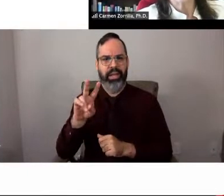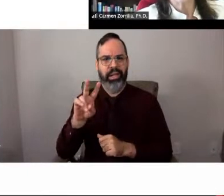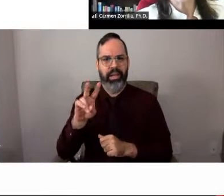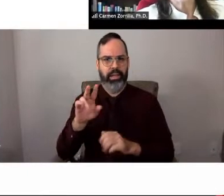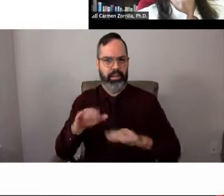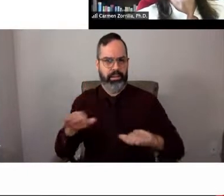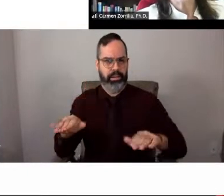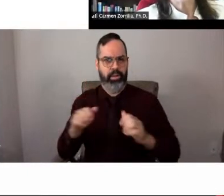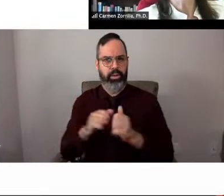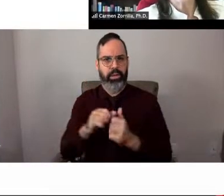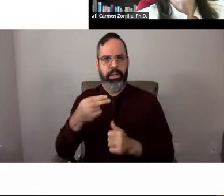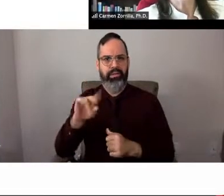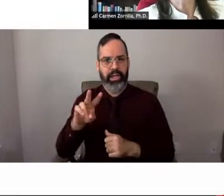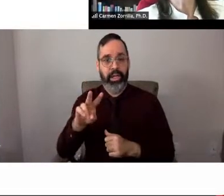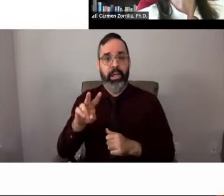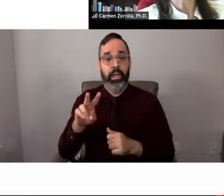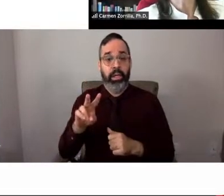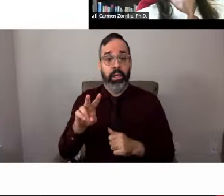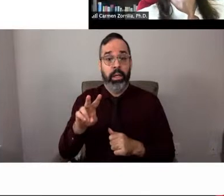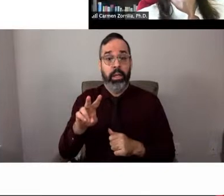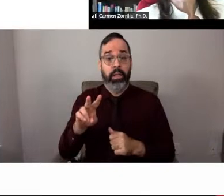where